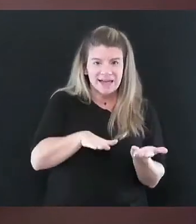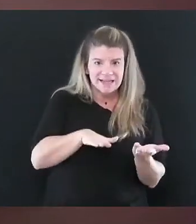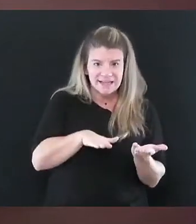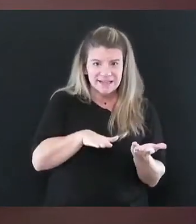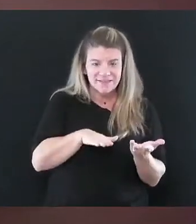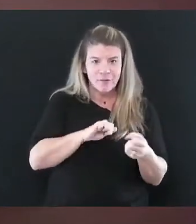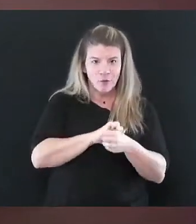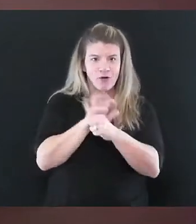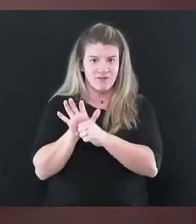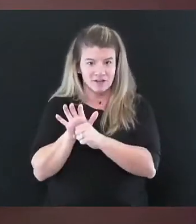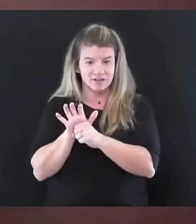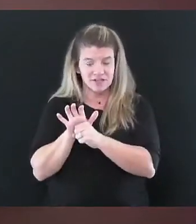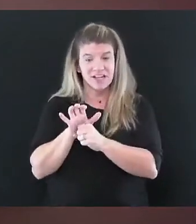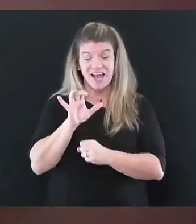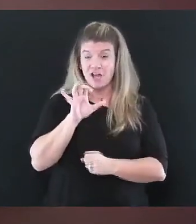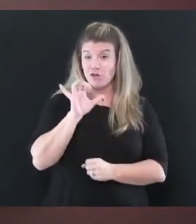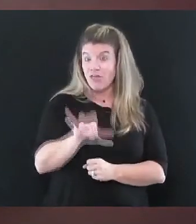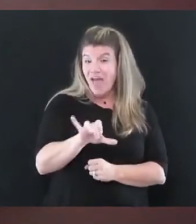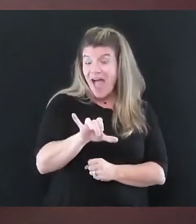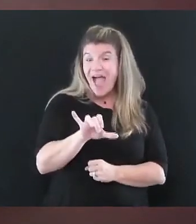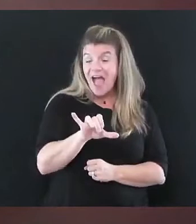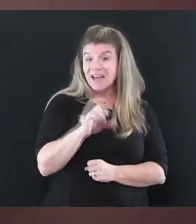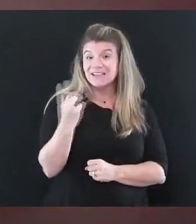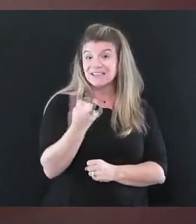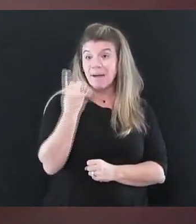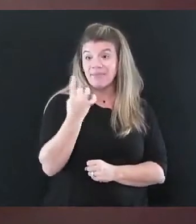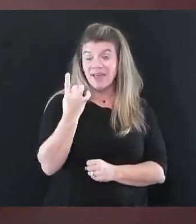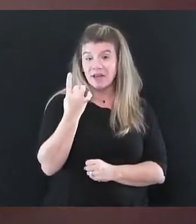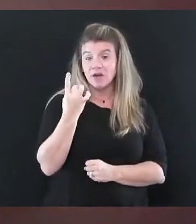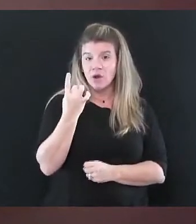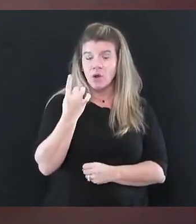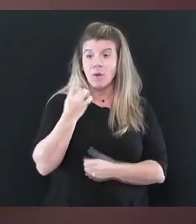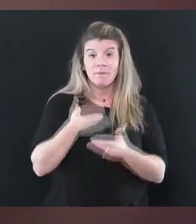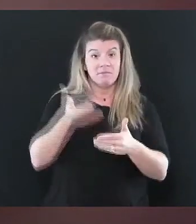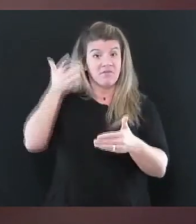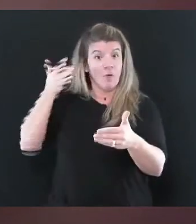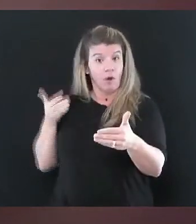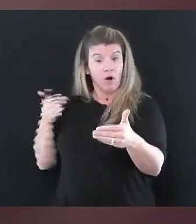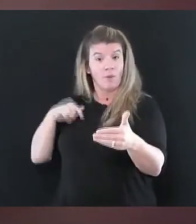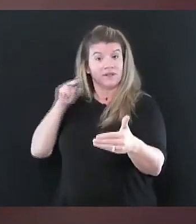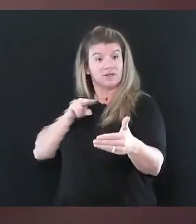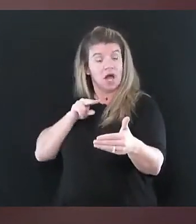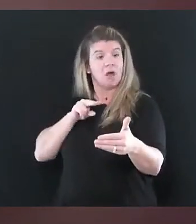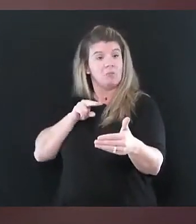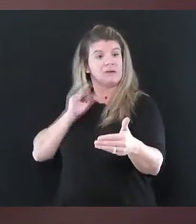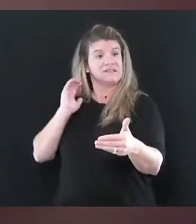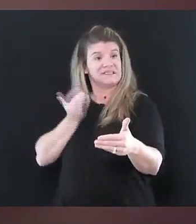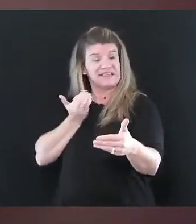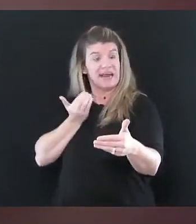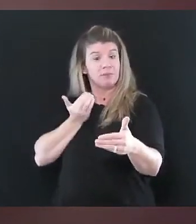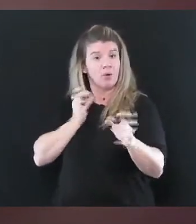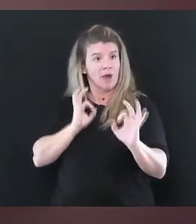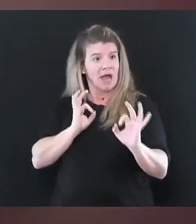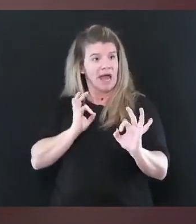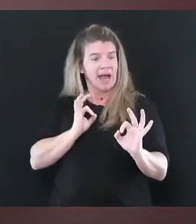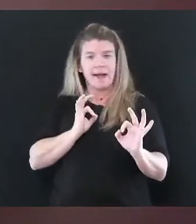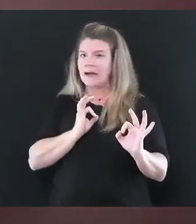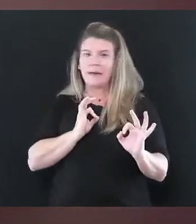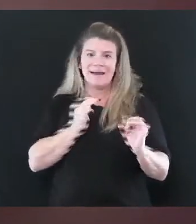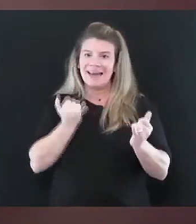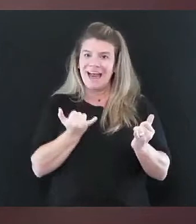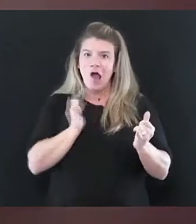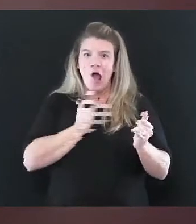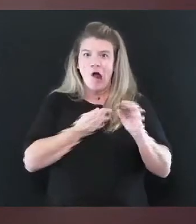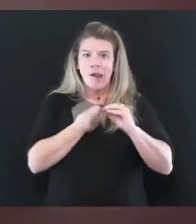And that's something that initially it looked like we were seeing that, and now perhaps that's sort of picked back